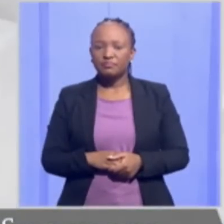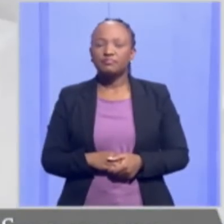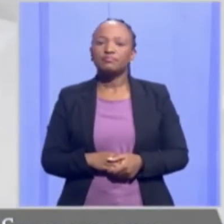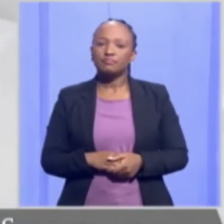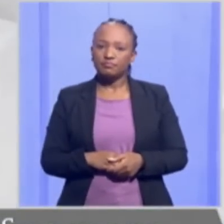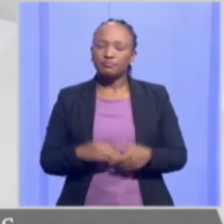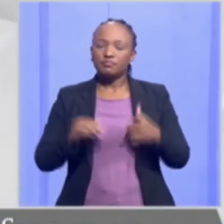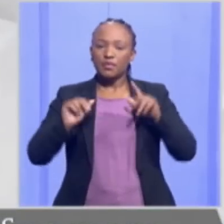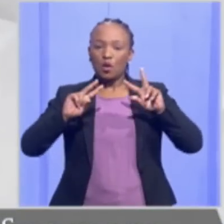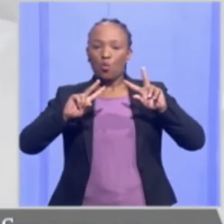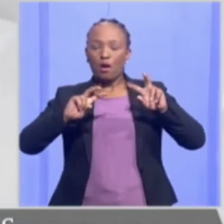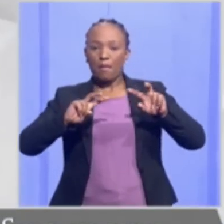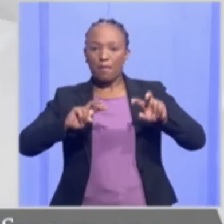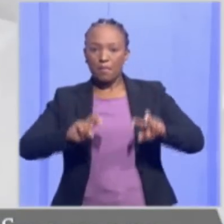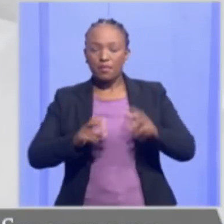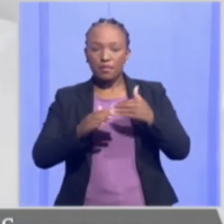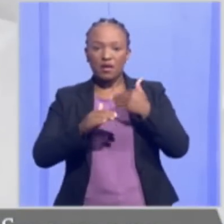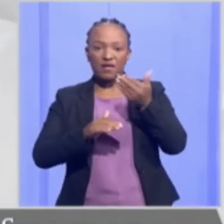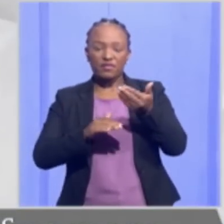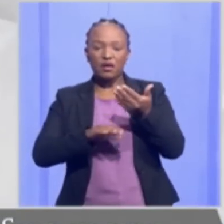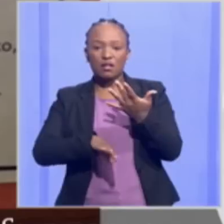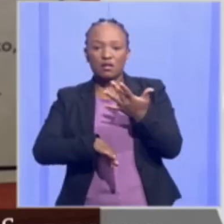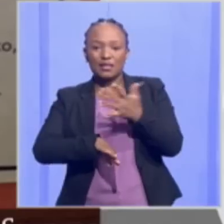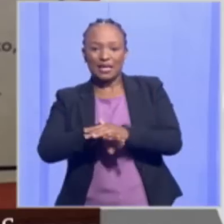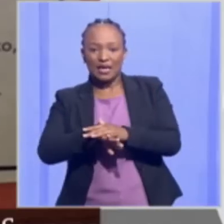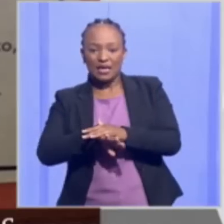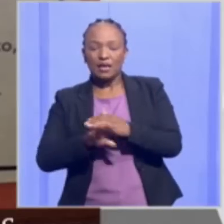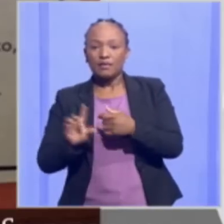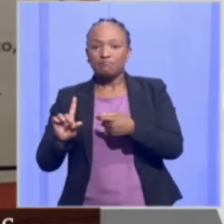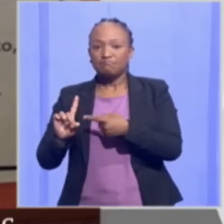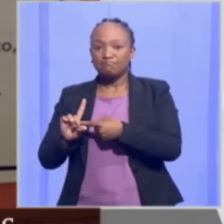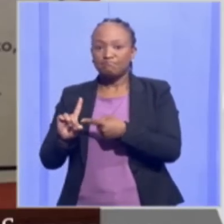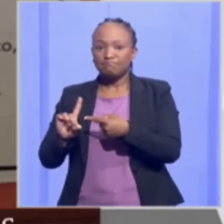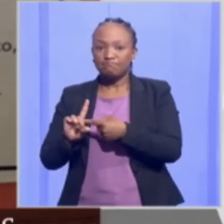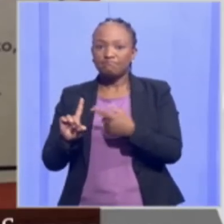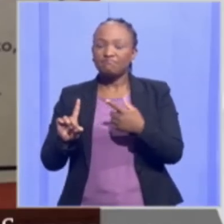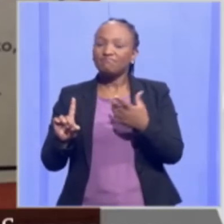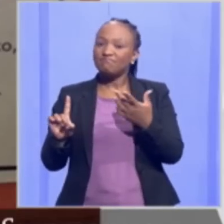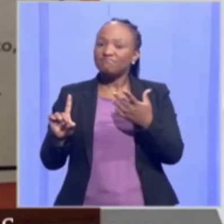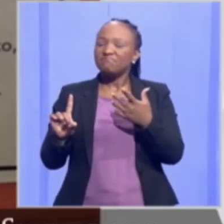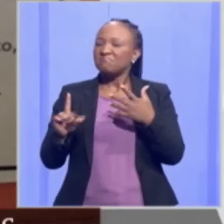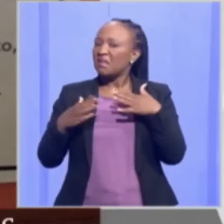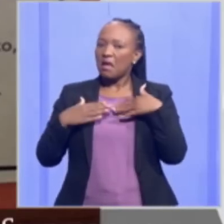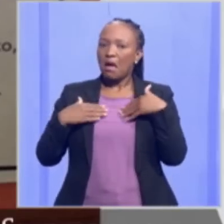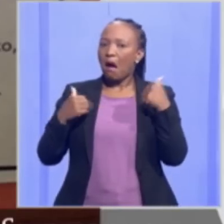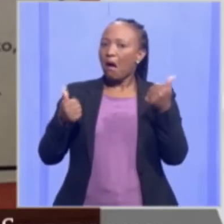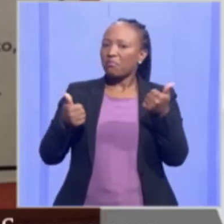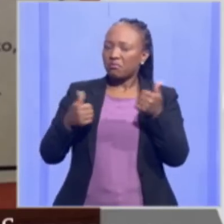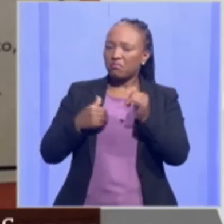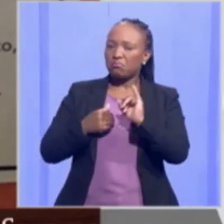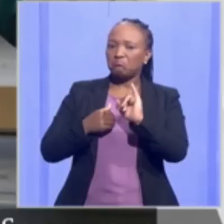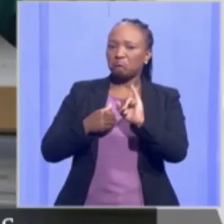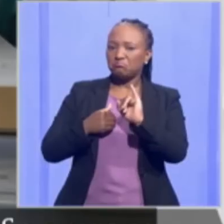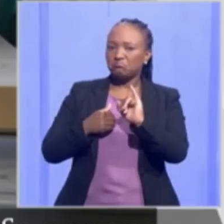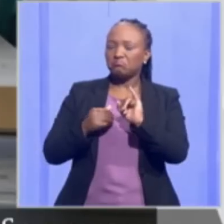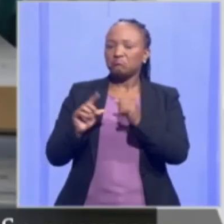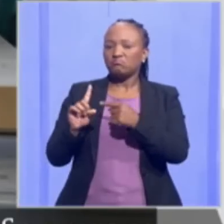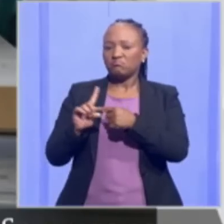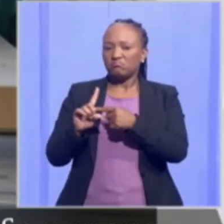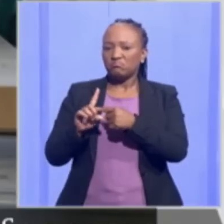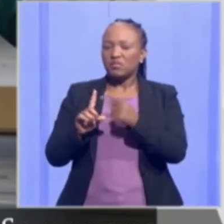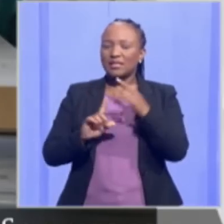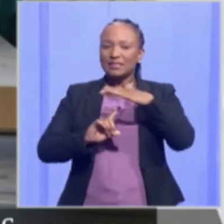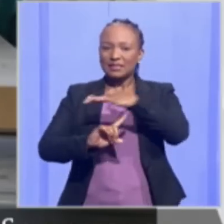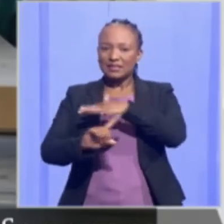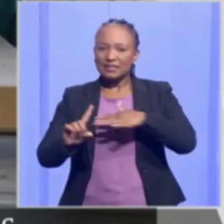Sephetho sa diteko tsa ka mora lefu se bontshitse hore Miriam Saye o ne a fokollwa ke bophelo e leng seo se entseng hore maemo